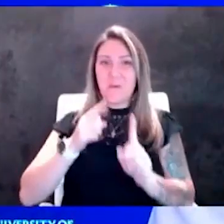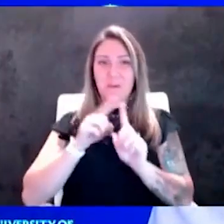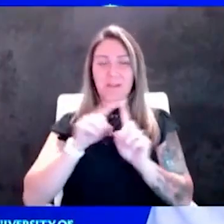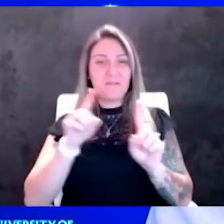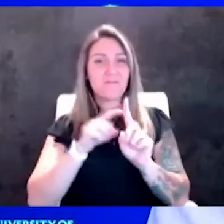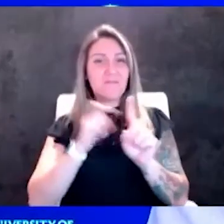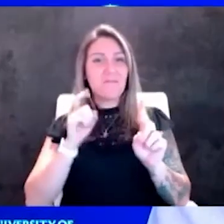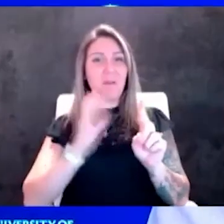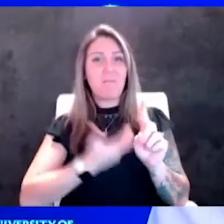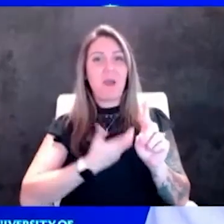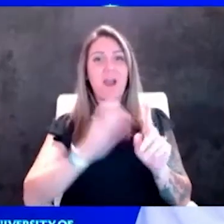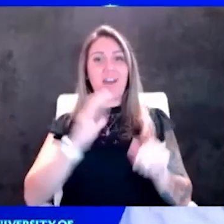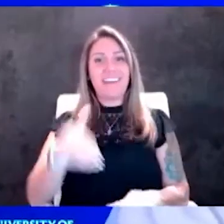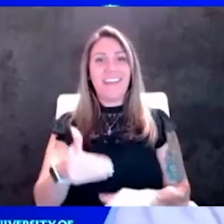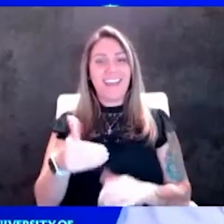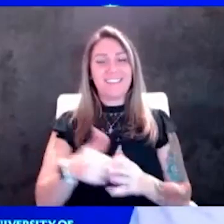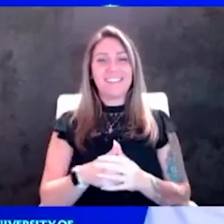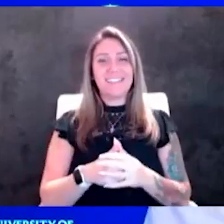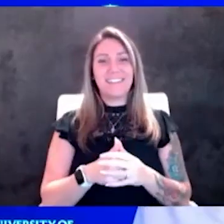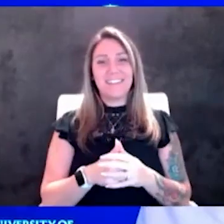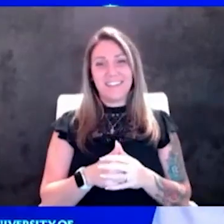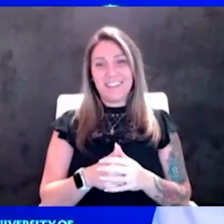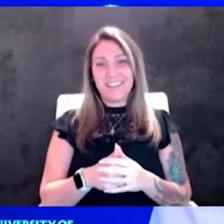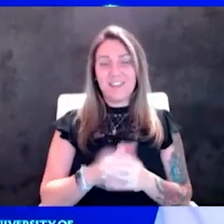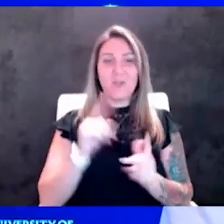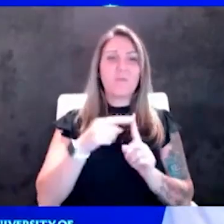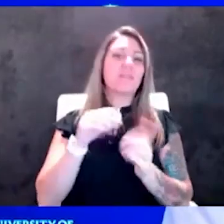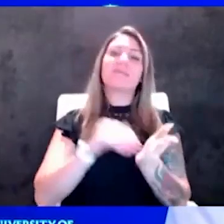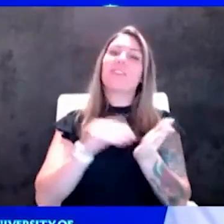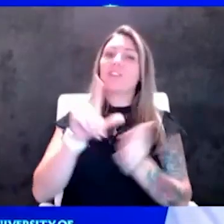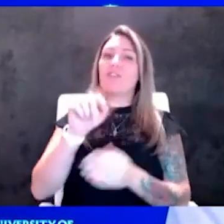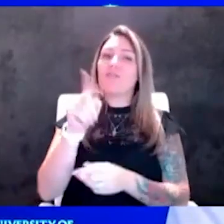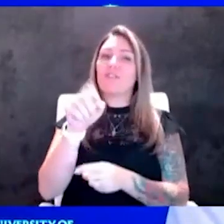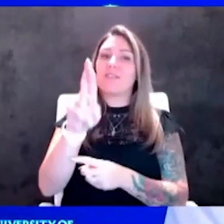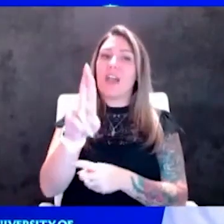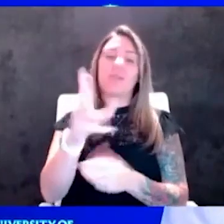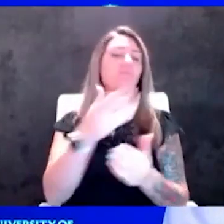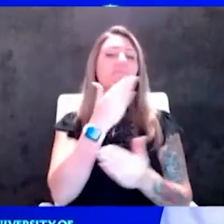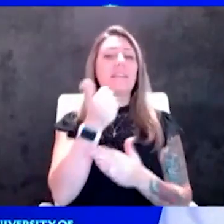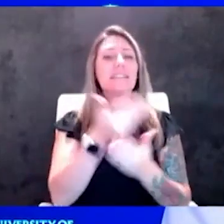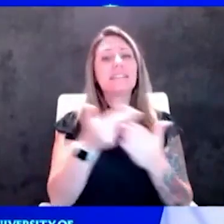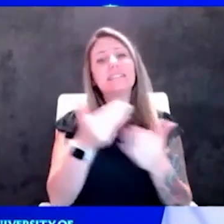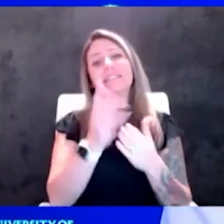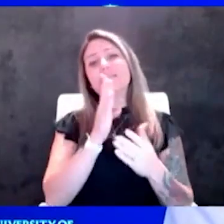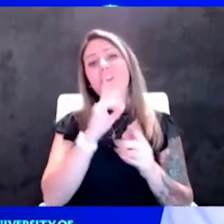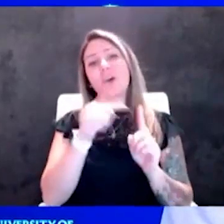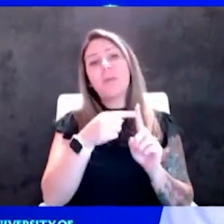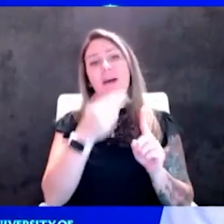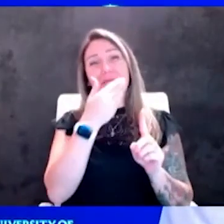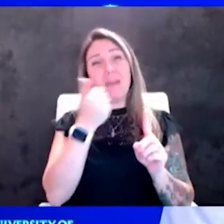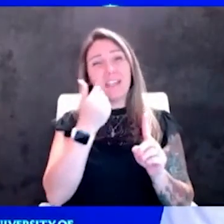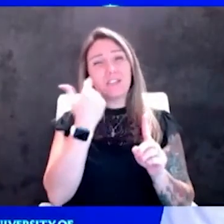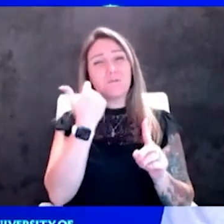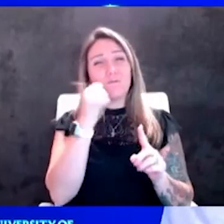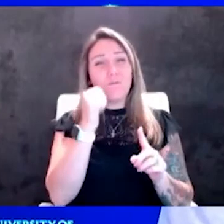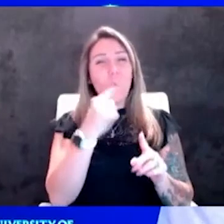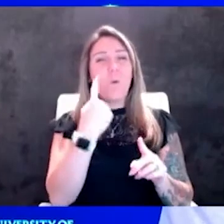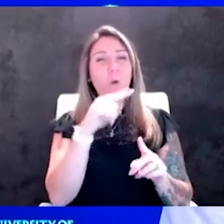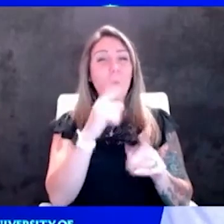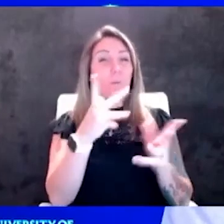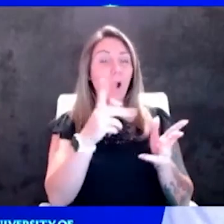certainly I think as far, when Dr. Lauer was talking about, the best thing to do if you get scratches or cuts is to use soap and water and wash that